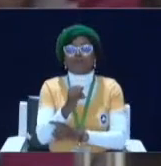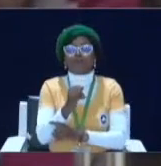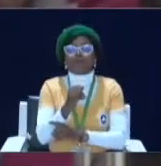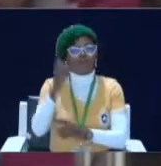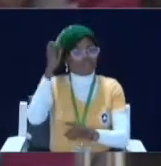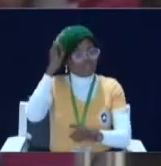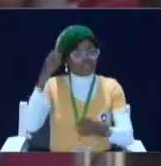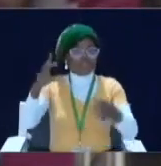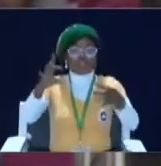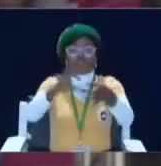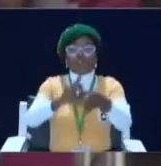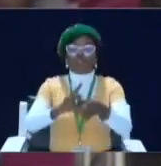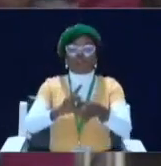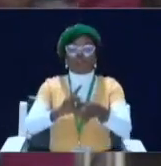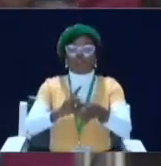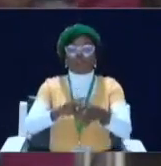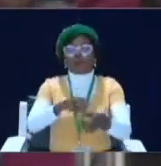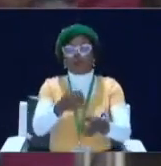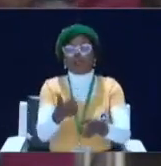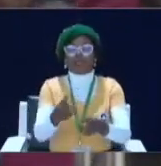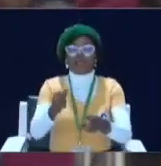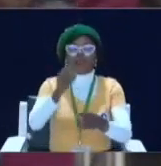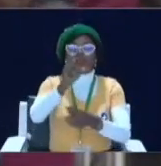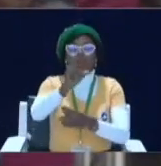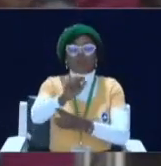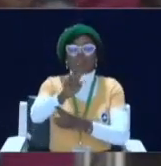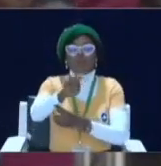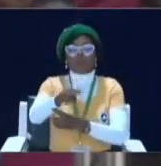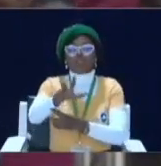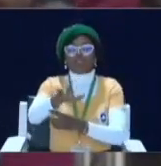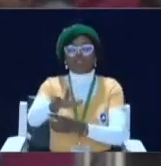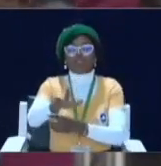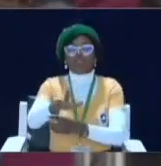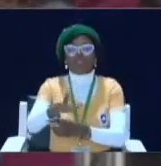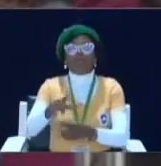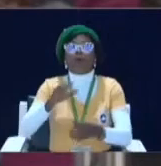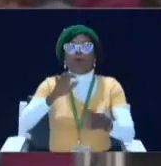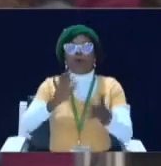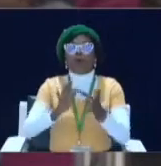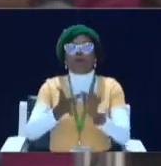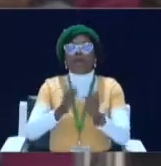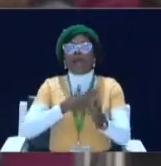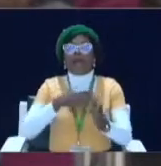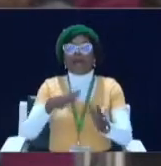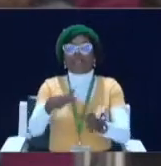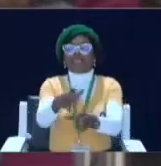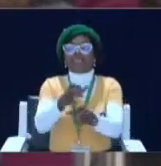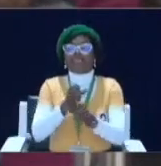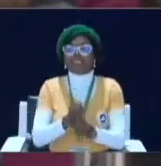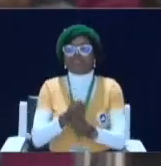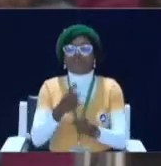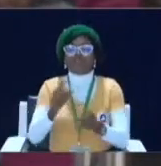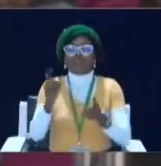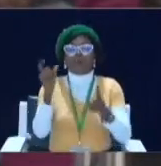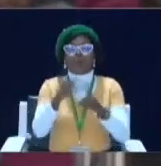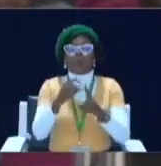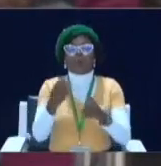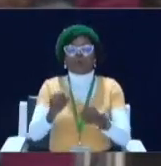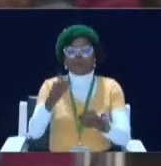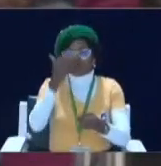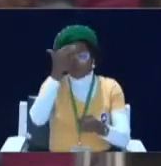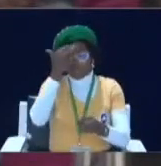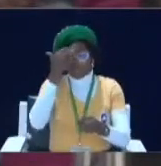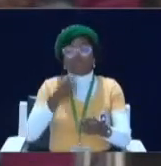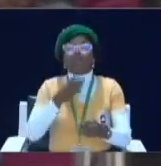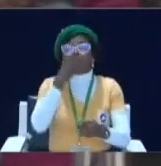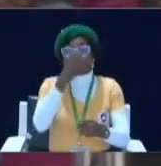He joined the August 2023 convention online and received a word of knowledge spoken through our Father in the